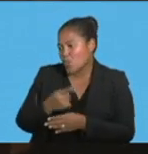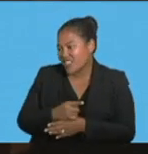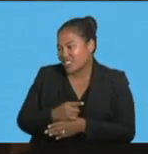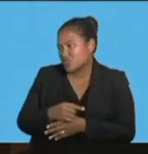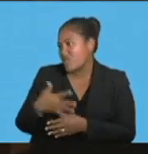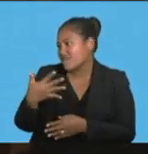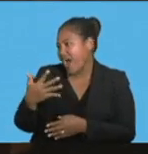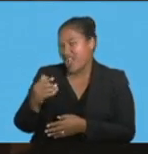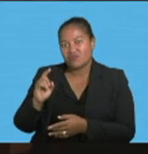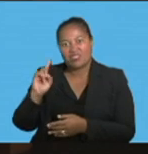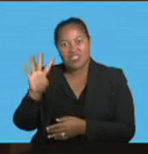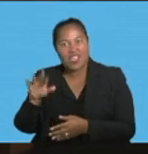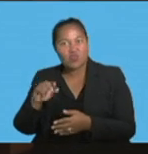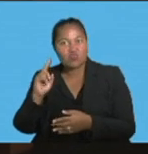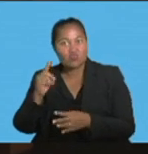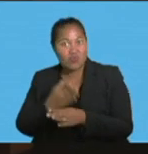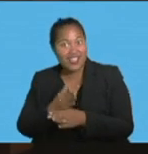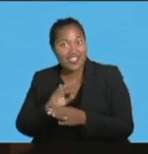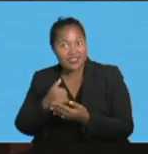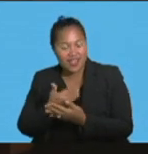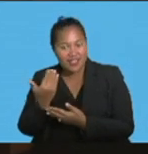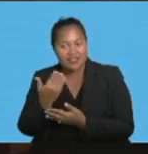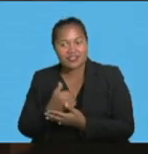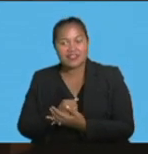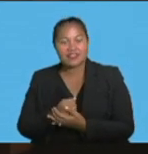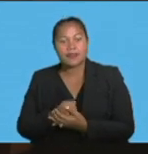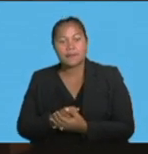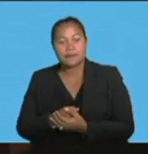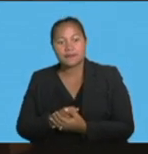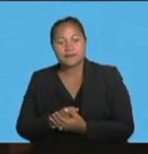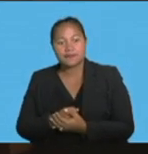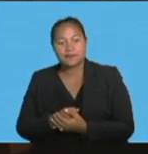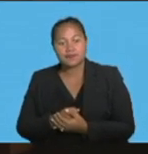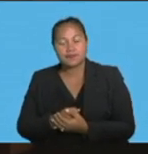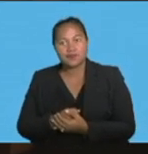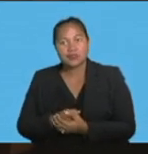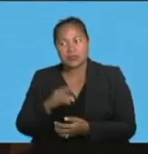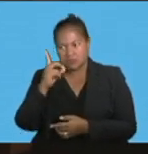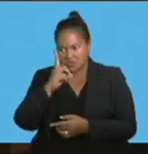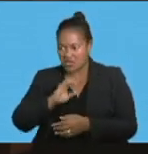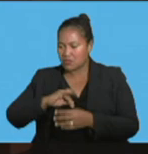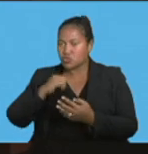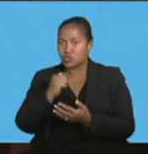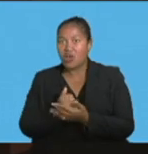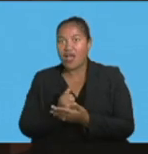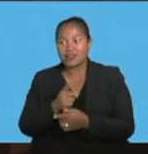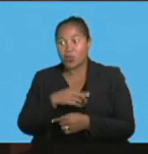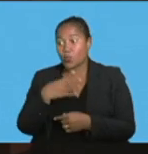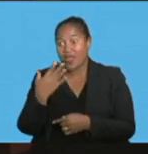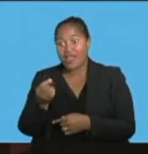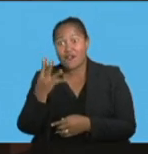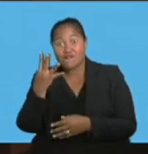working days. Patients visiting the emergency departments can be assured that within 4